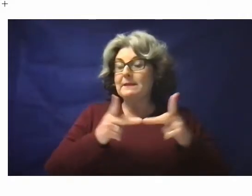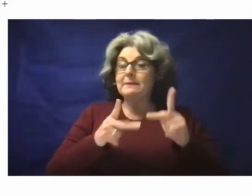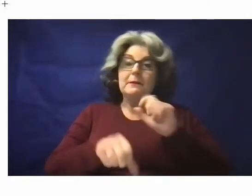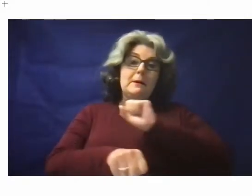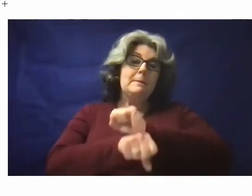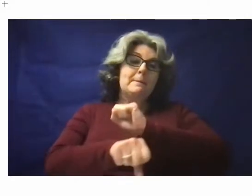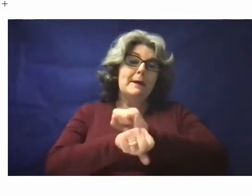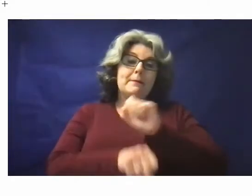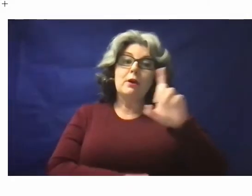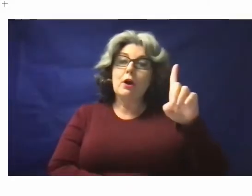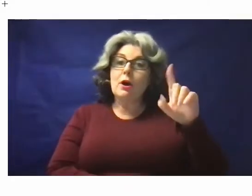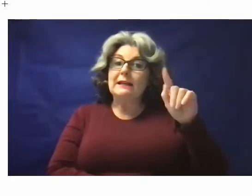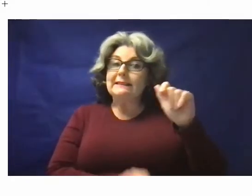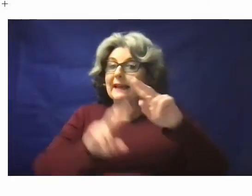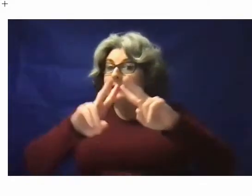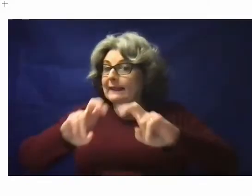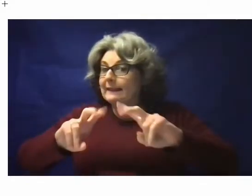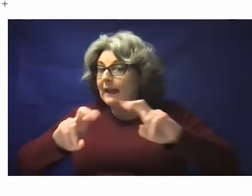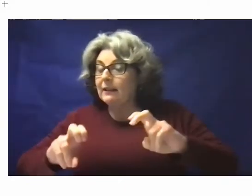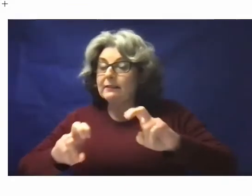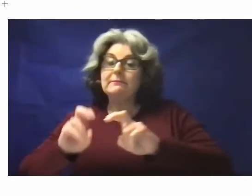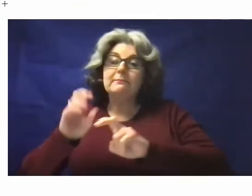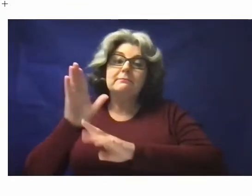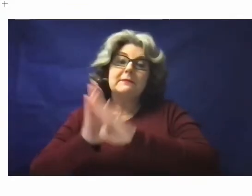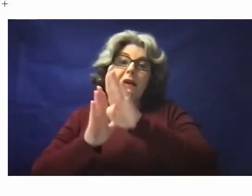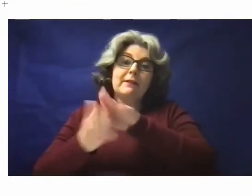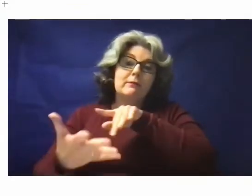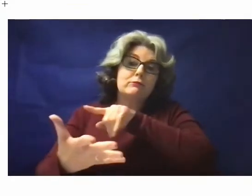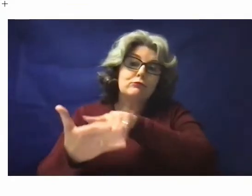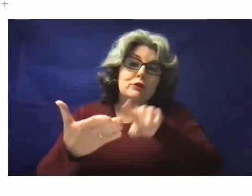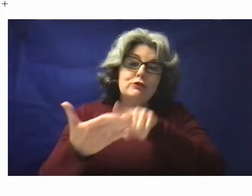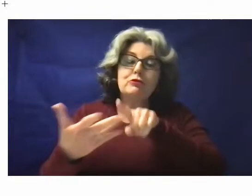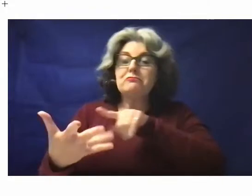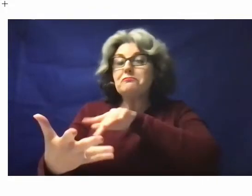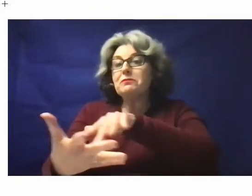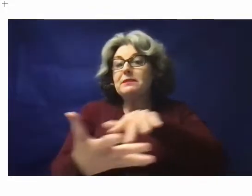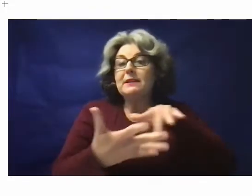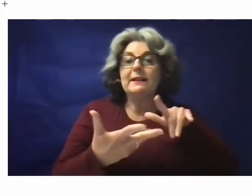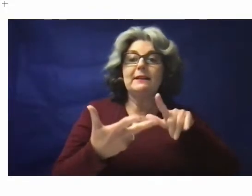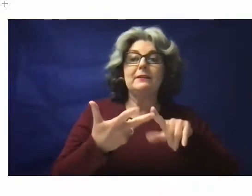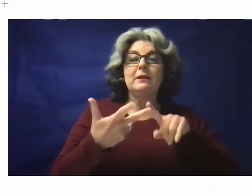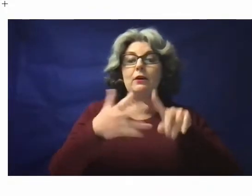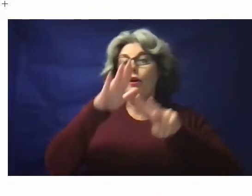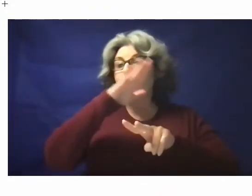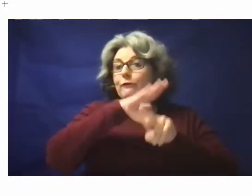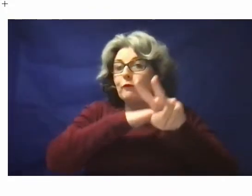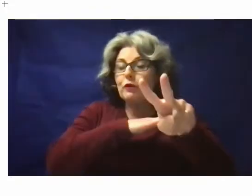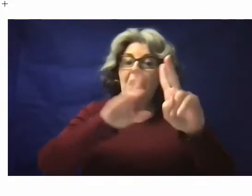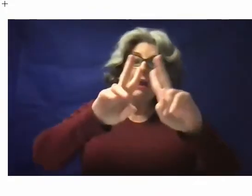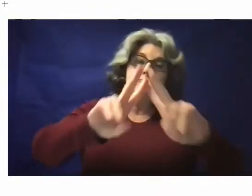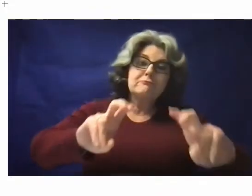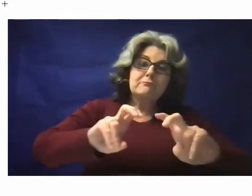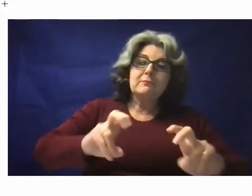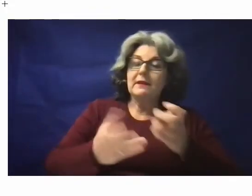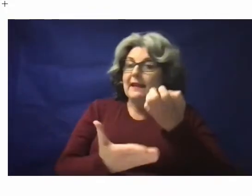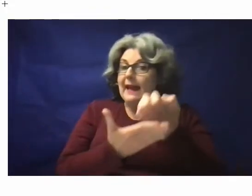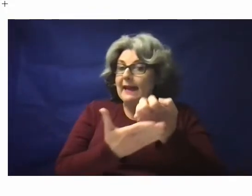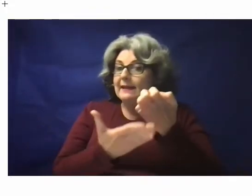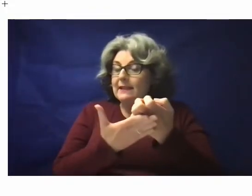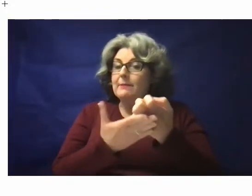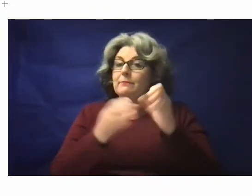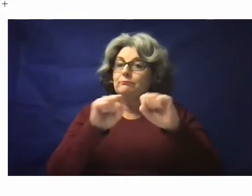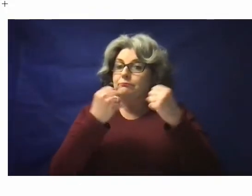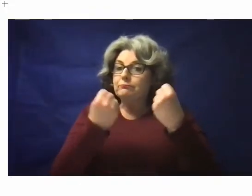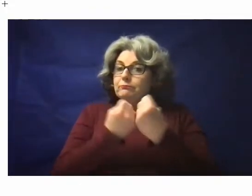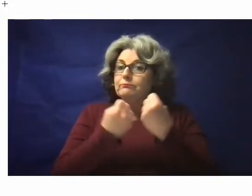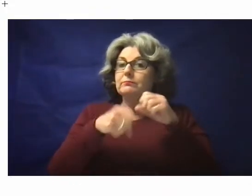data analysis and develop research, studies, forecasts, and surveys to uncover economic or sociological